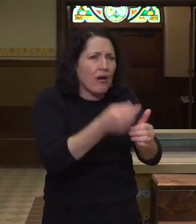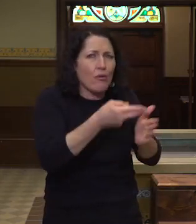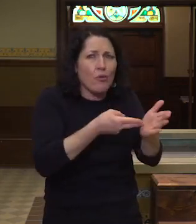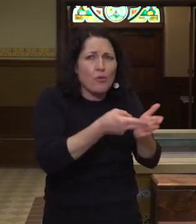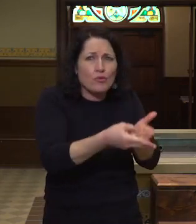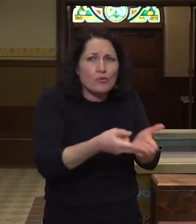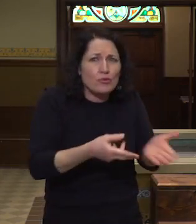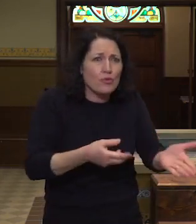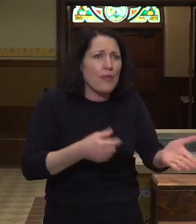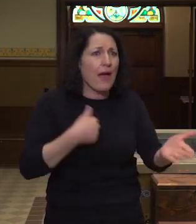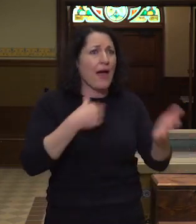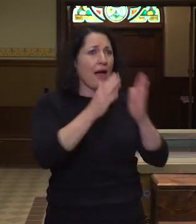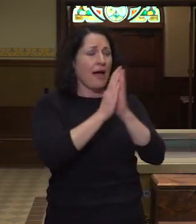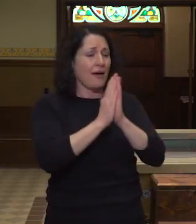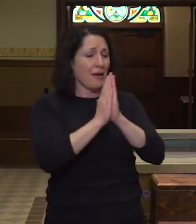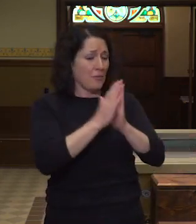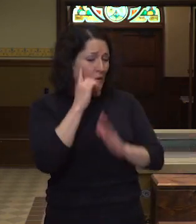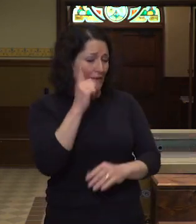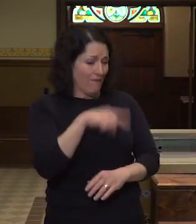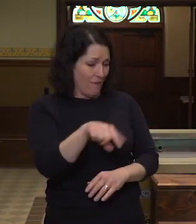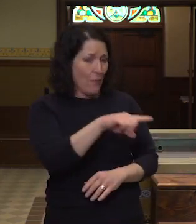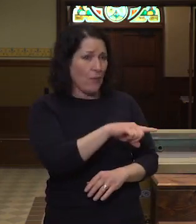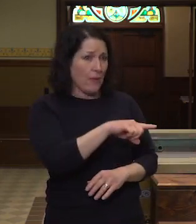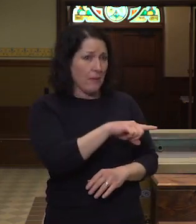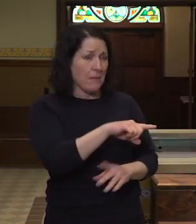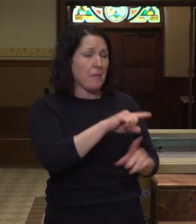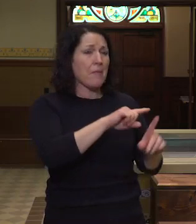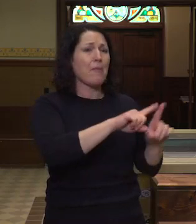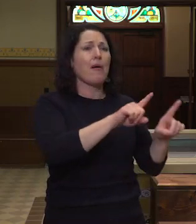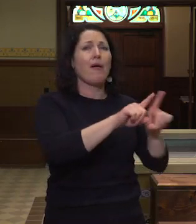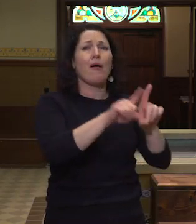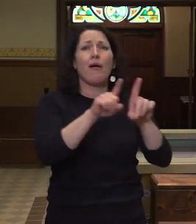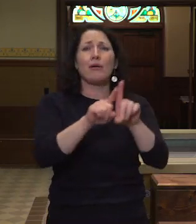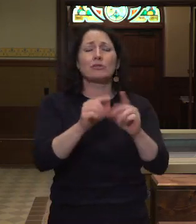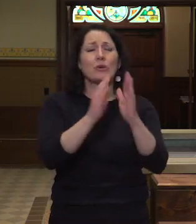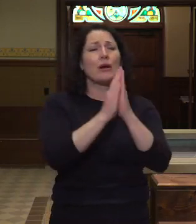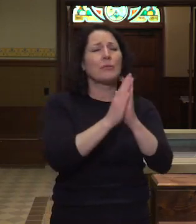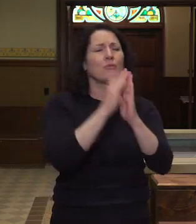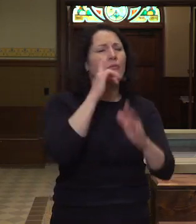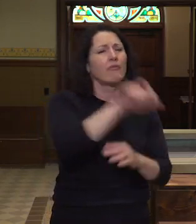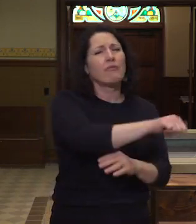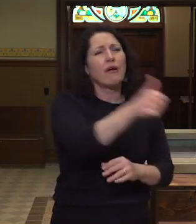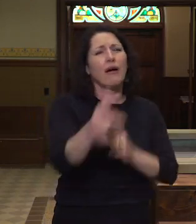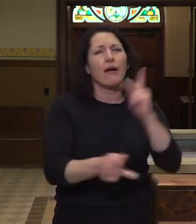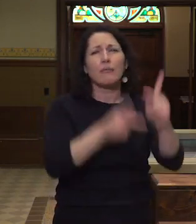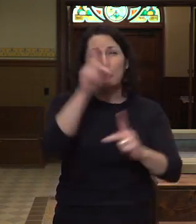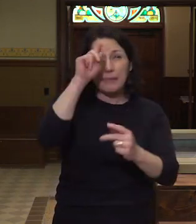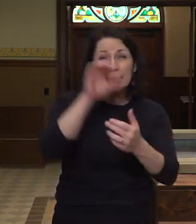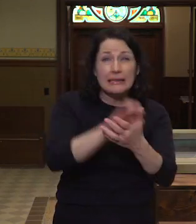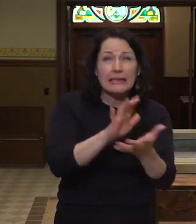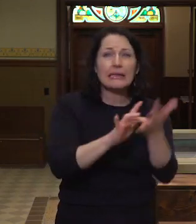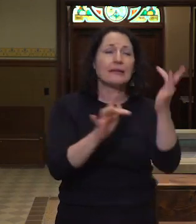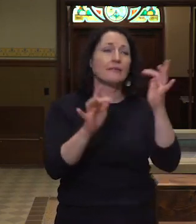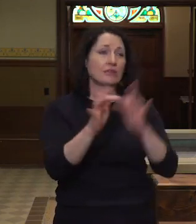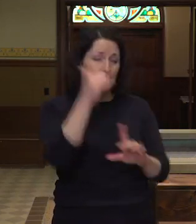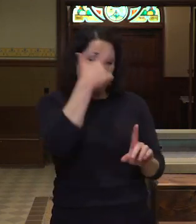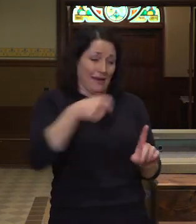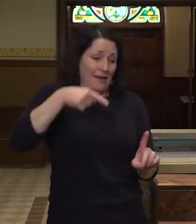I pray not only for them, but also for those who believe in Jesus through their word.